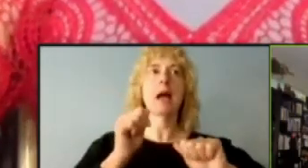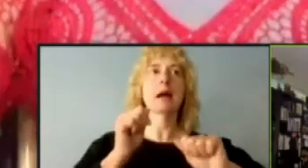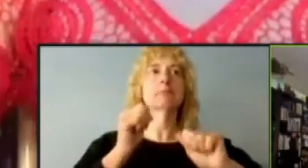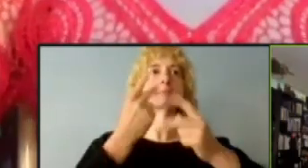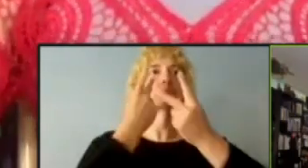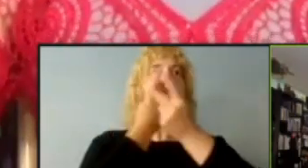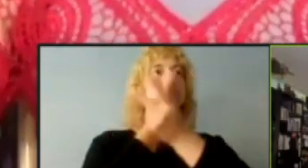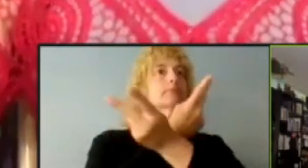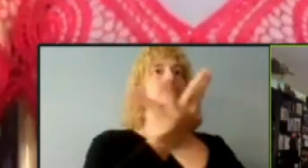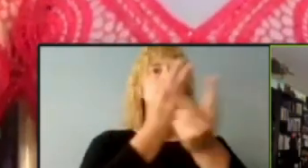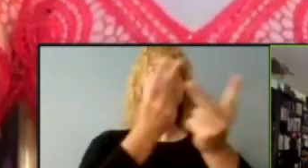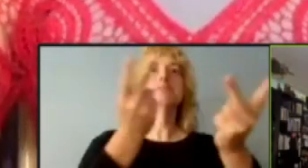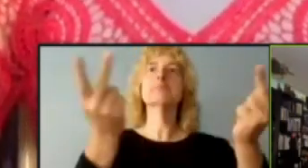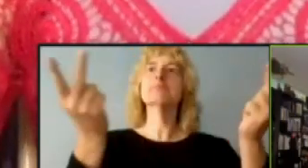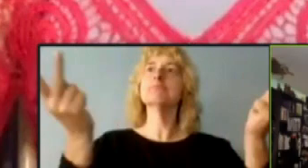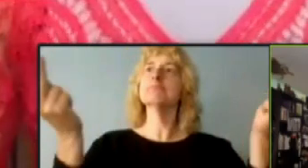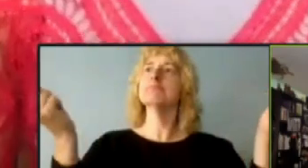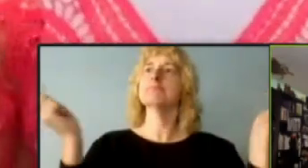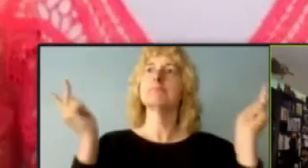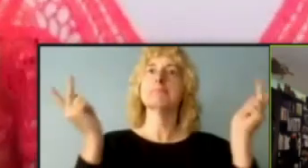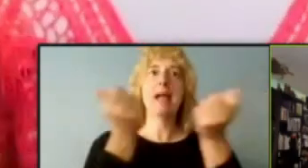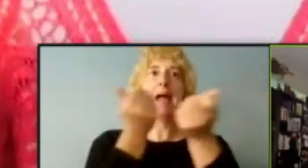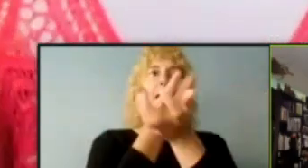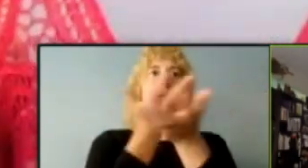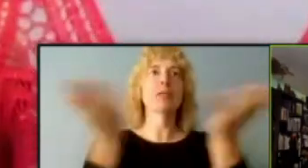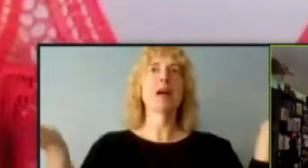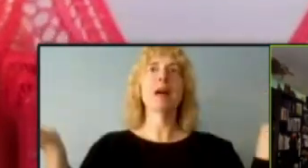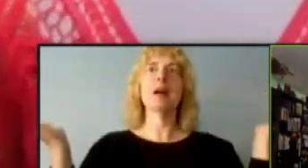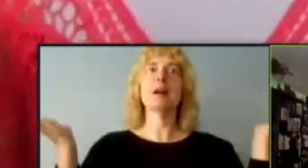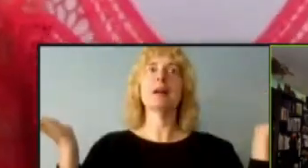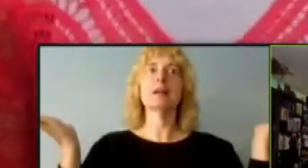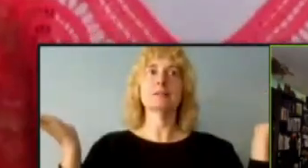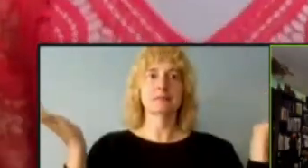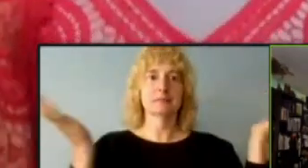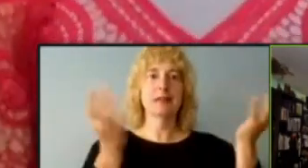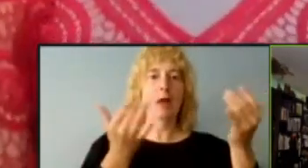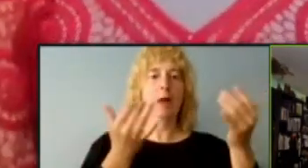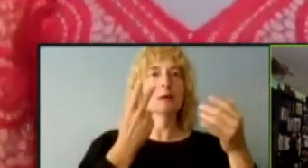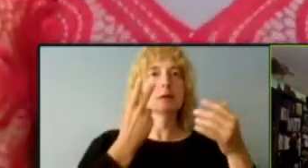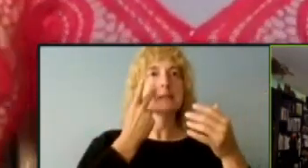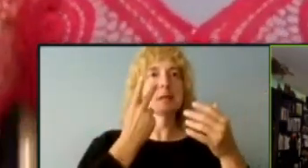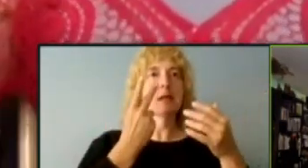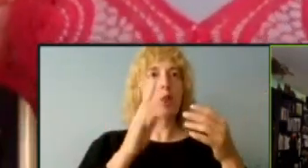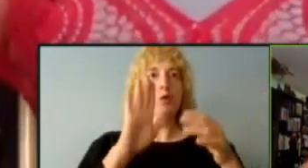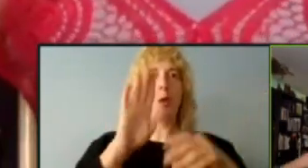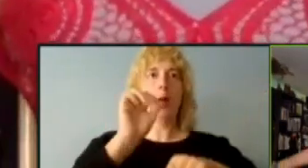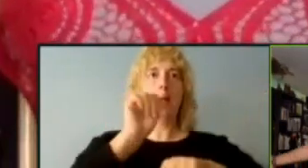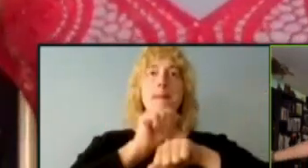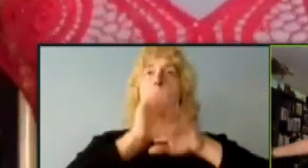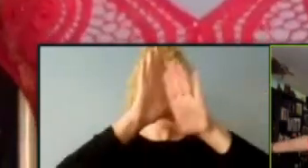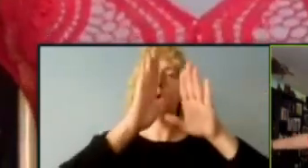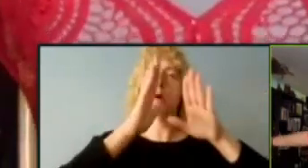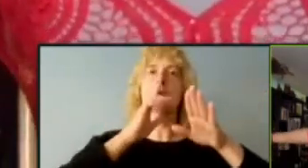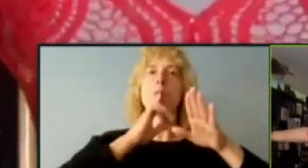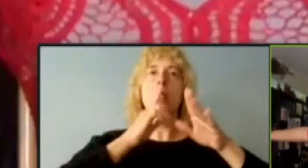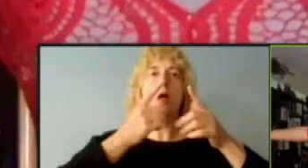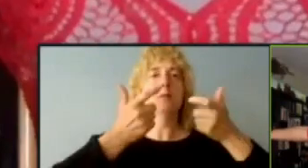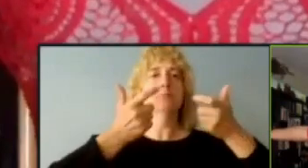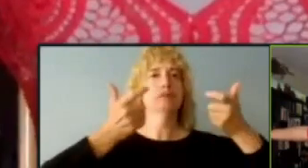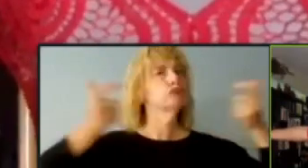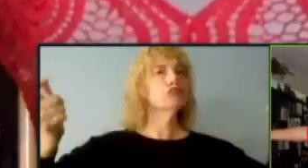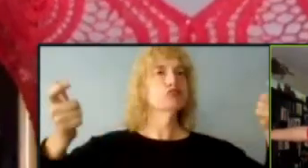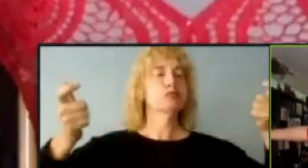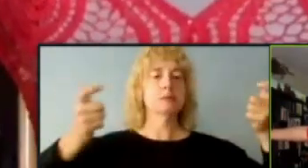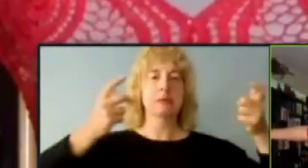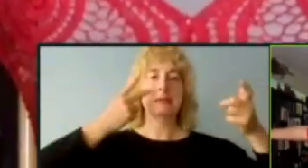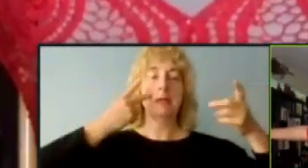everything. So from here, let's see how wide your mountain is. Just bring your arms wide to the side. Make sure